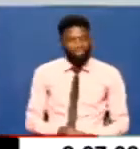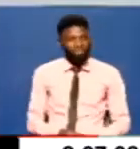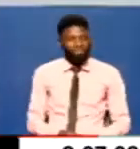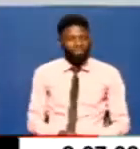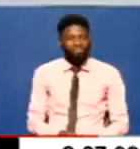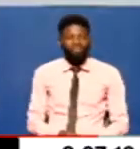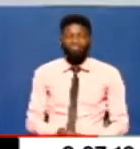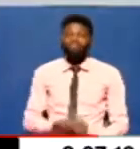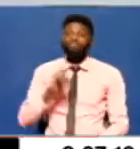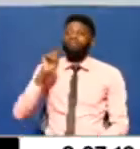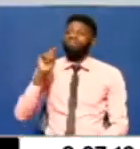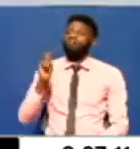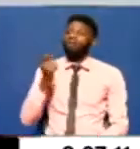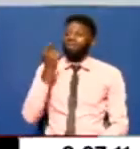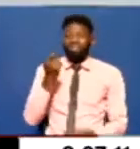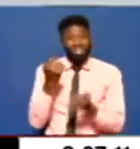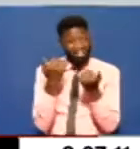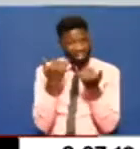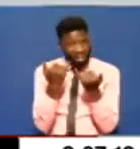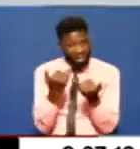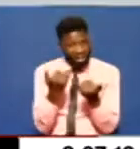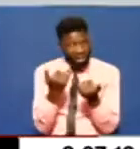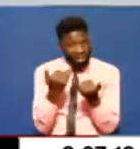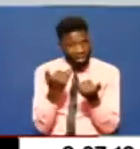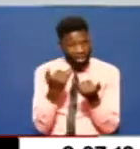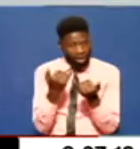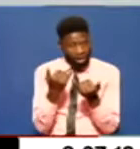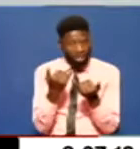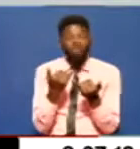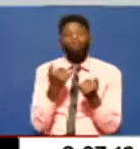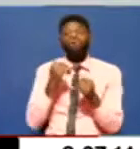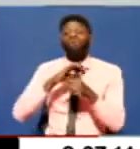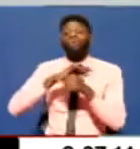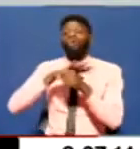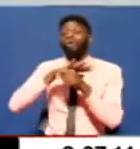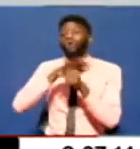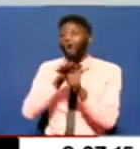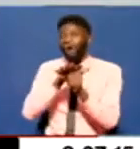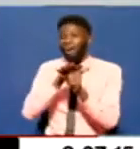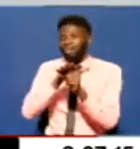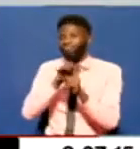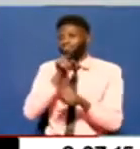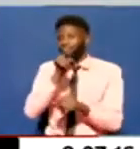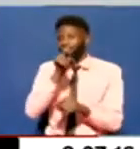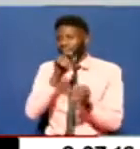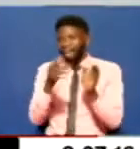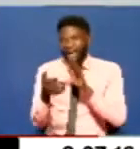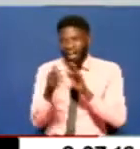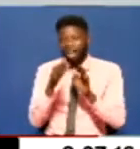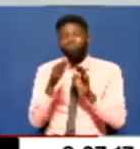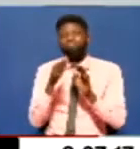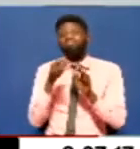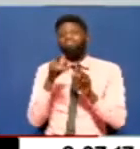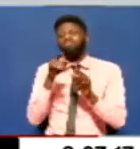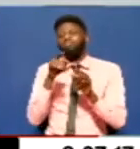Kenya has stepped up its COVID-19 vaccination drive to achieve its target of vaccinating 10 million